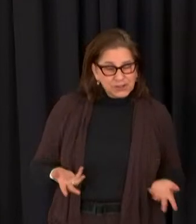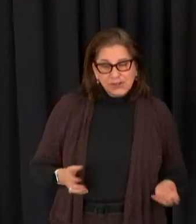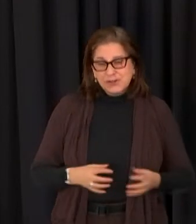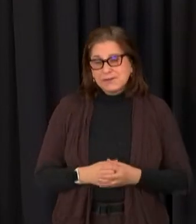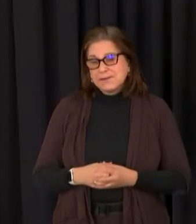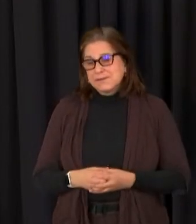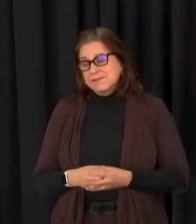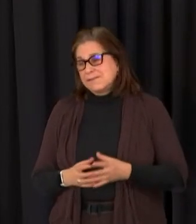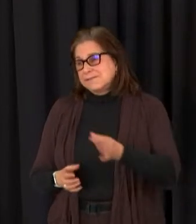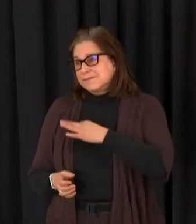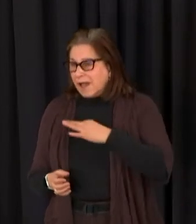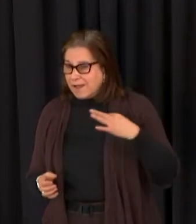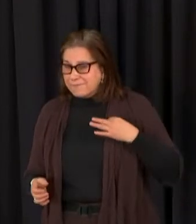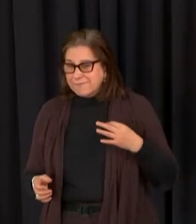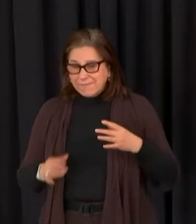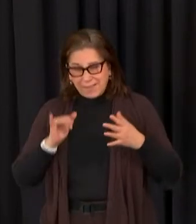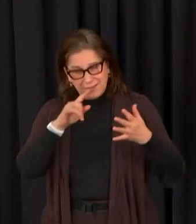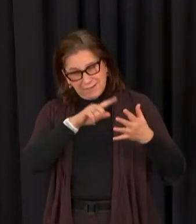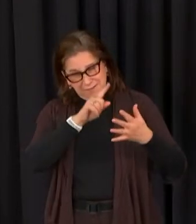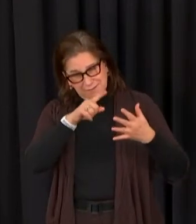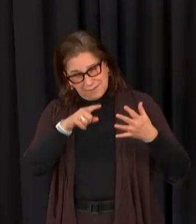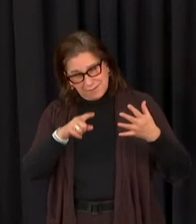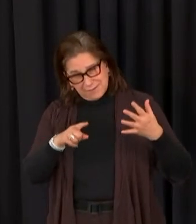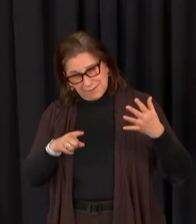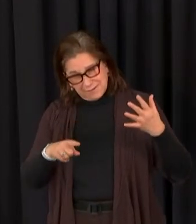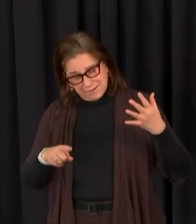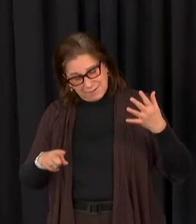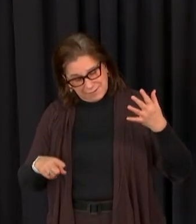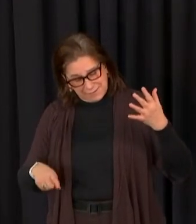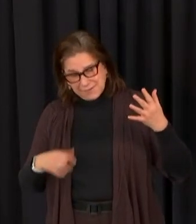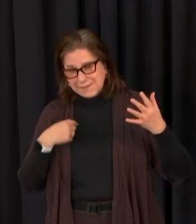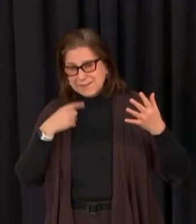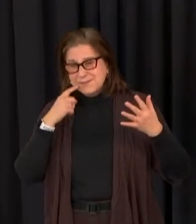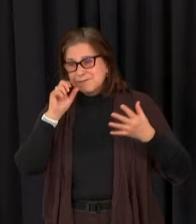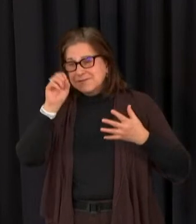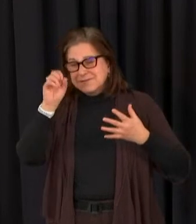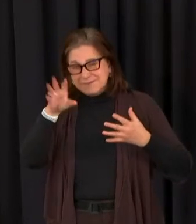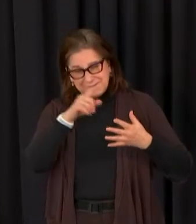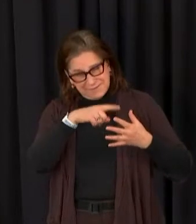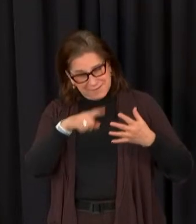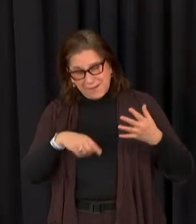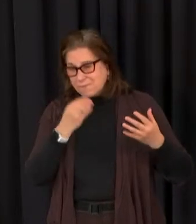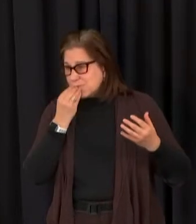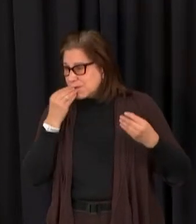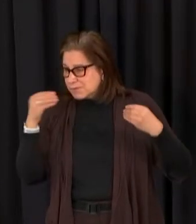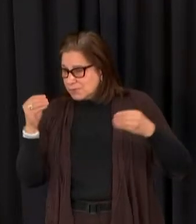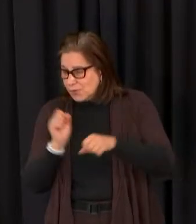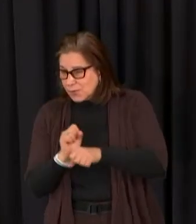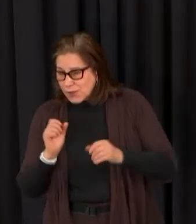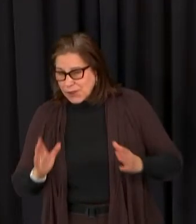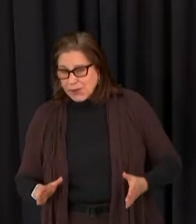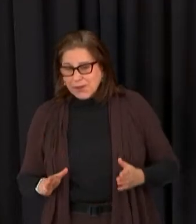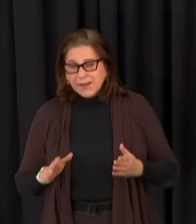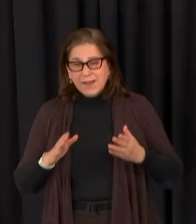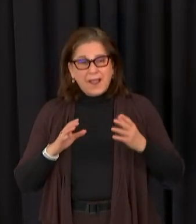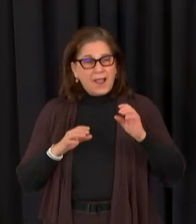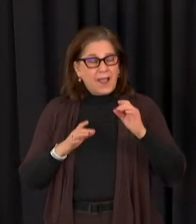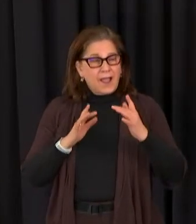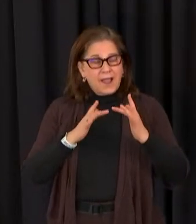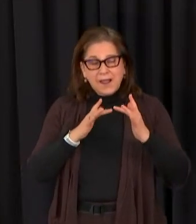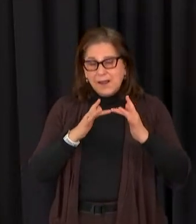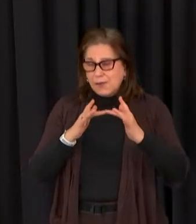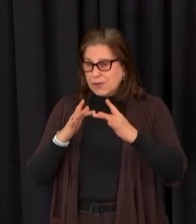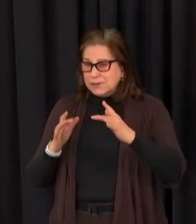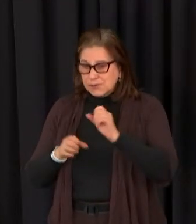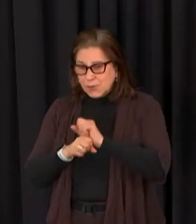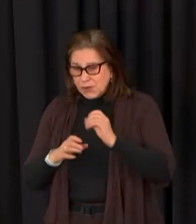and staff in a licensed DC child care facility, grocery store workers, outreach workers who work in